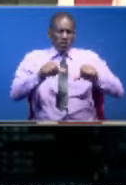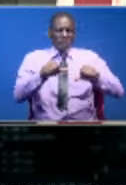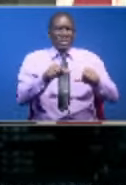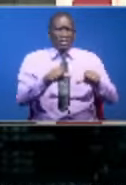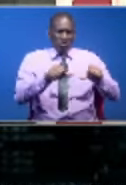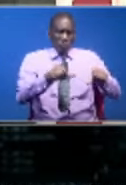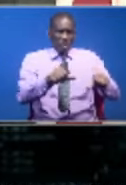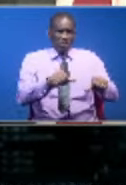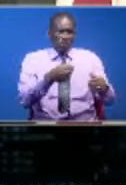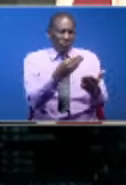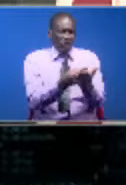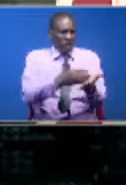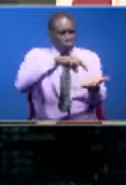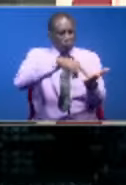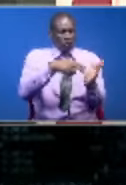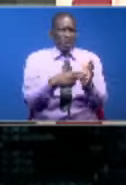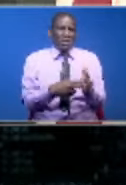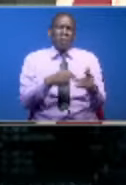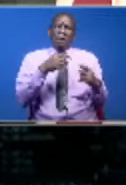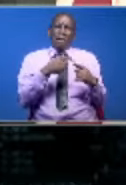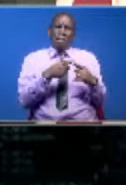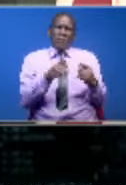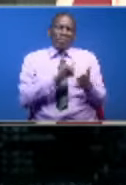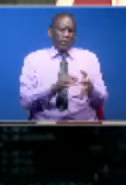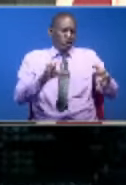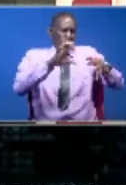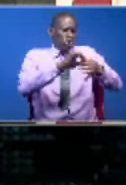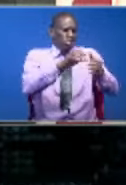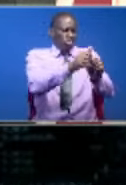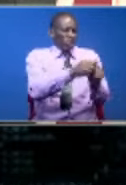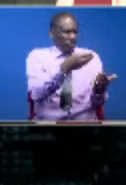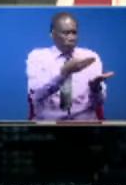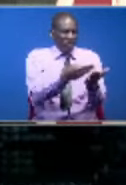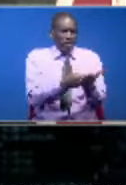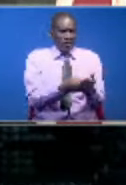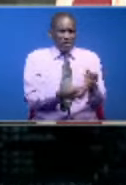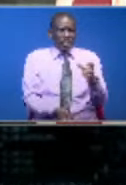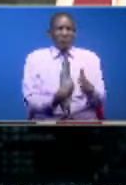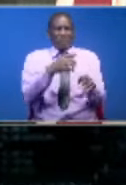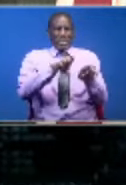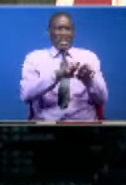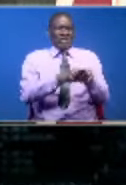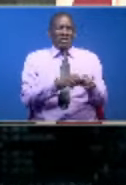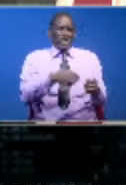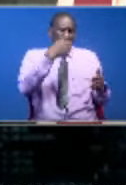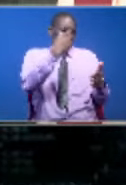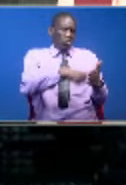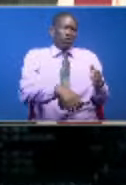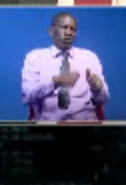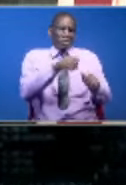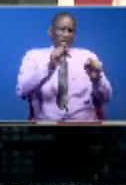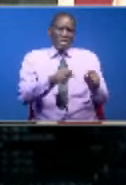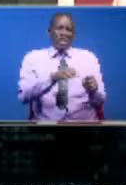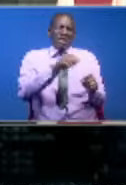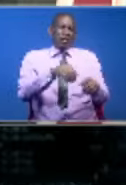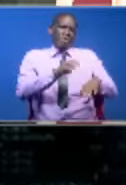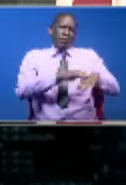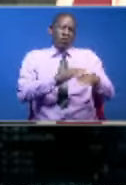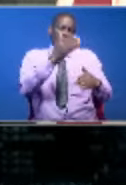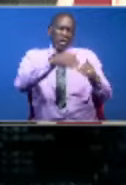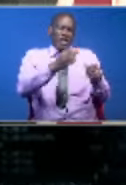sustainable finance projects, that blended financing then comes at a concessional price that can then appeal to end users who